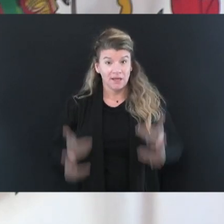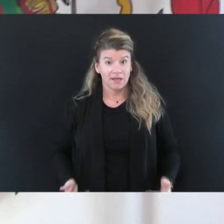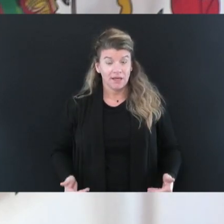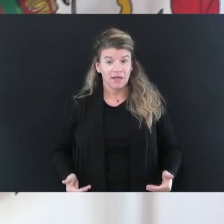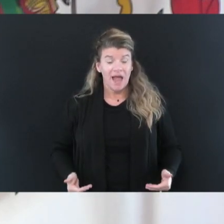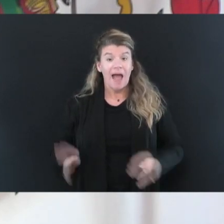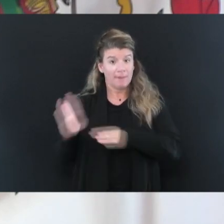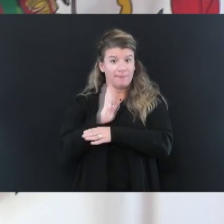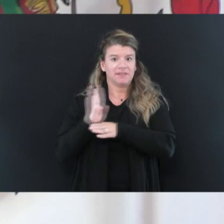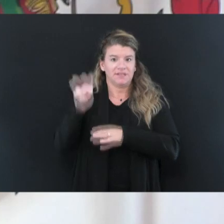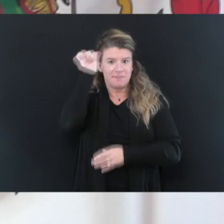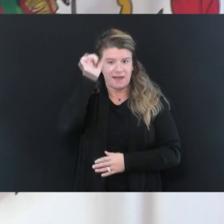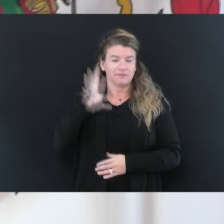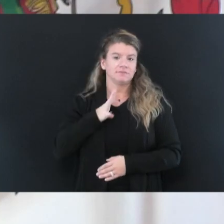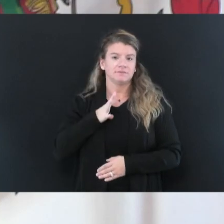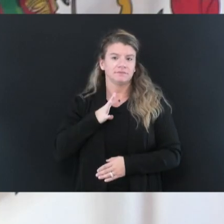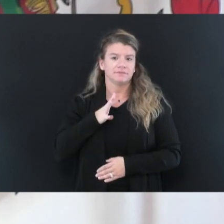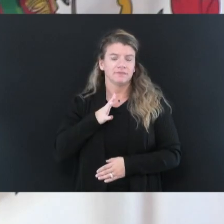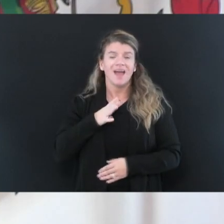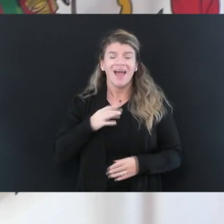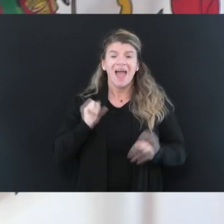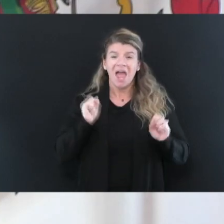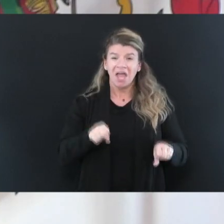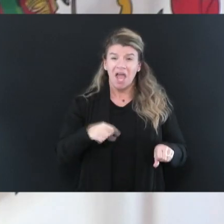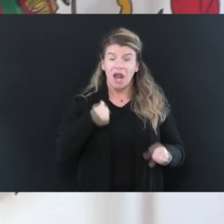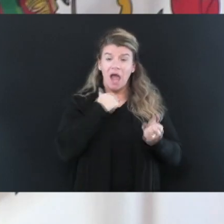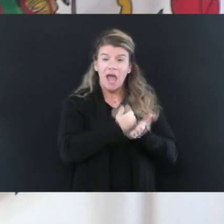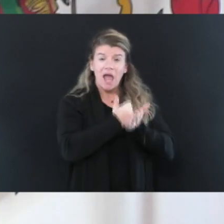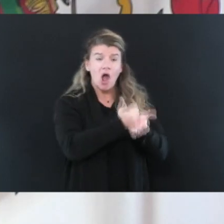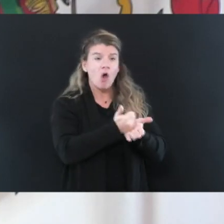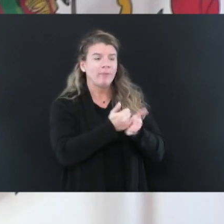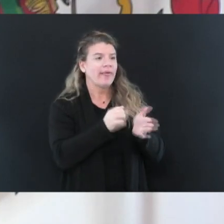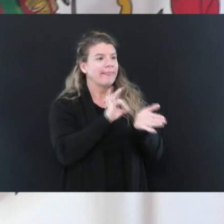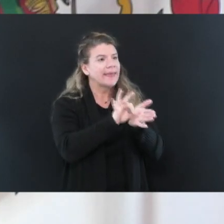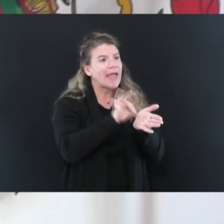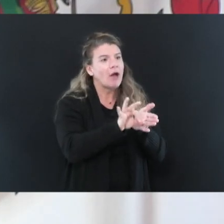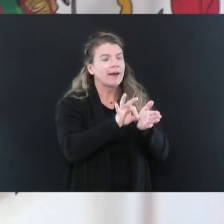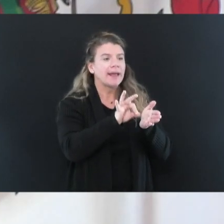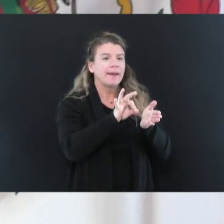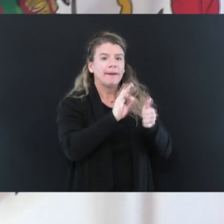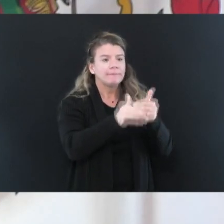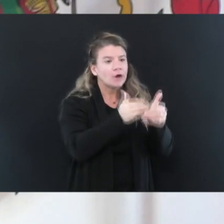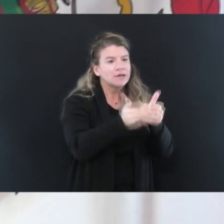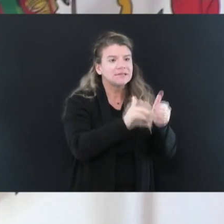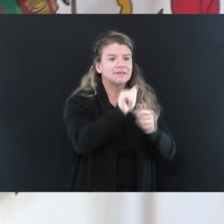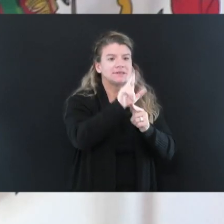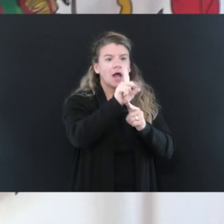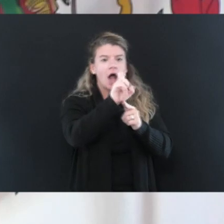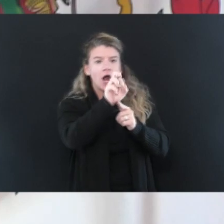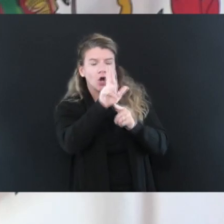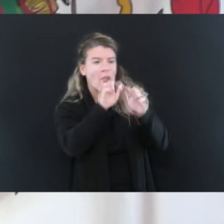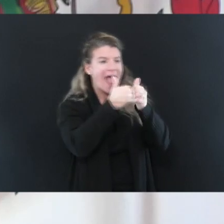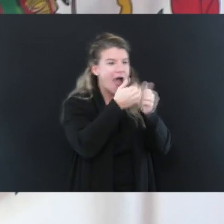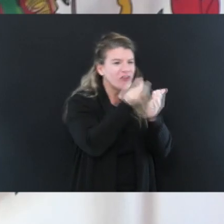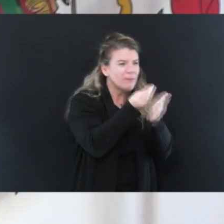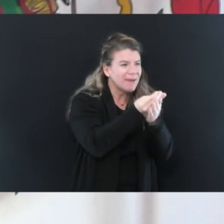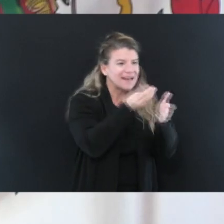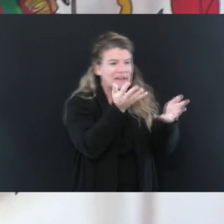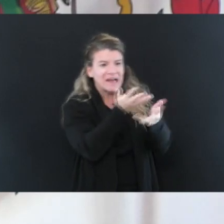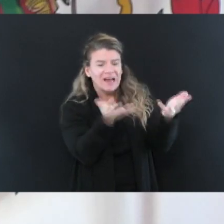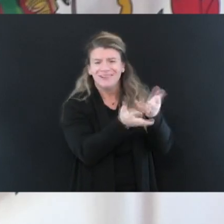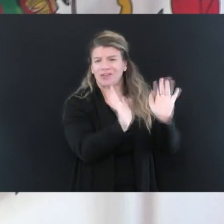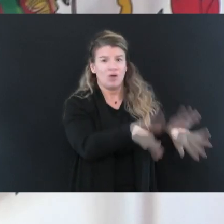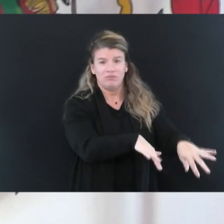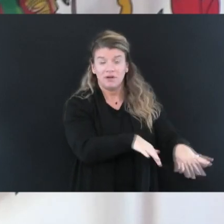help, the accounting process or how things flow through the auditor and everything. But if we look at